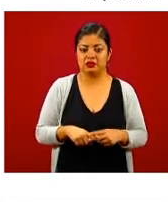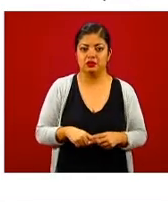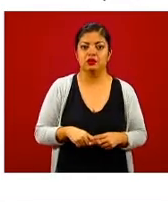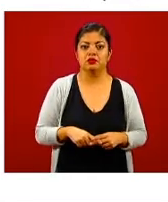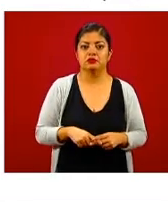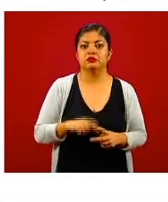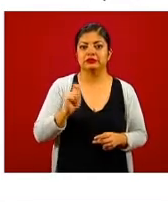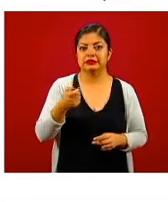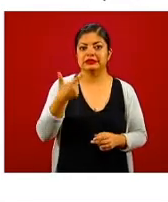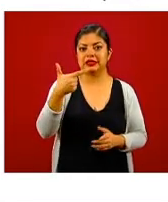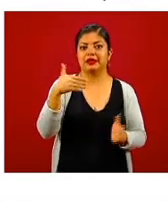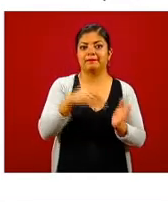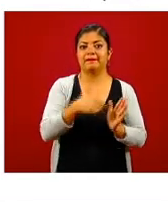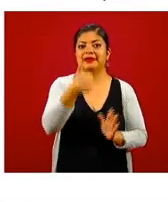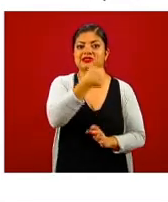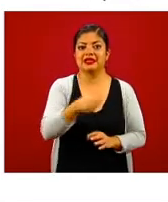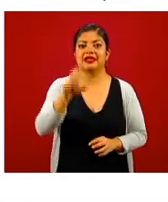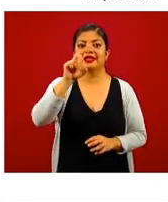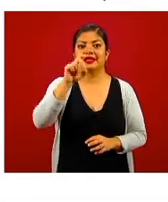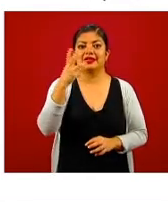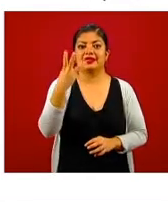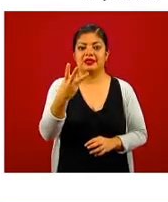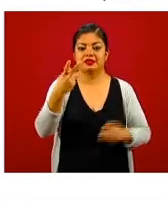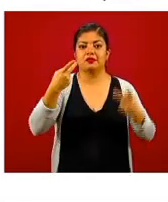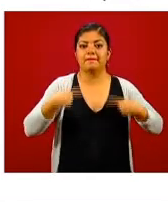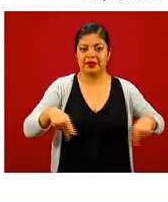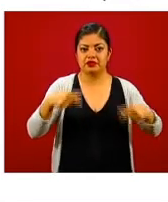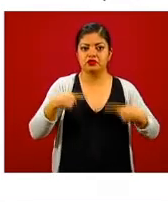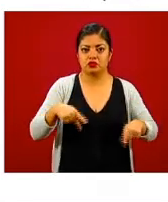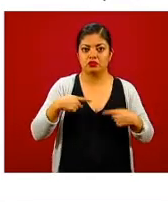since this pandemic started in Mexico, and those are the